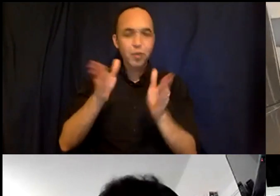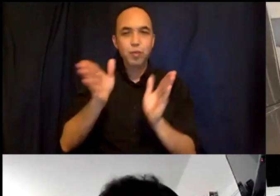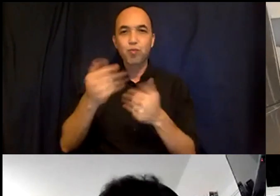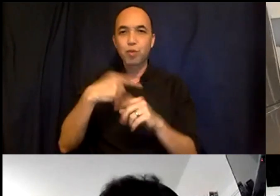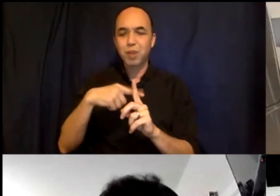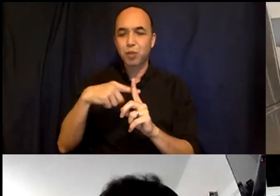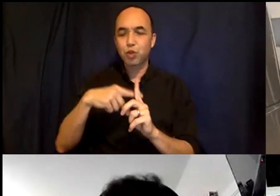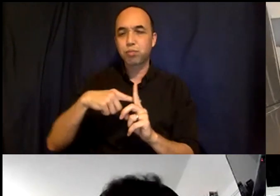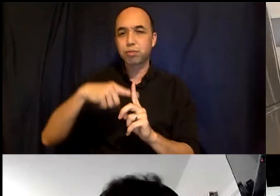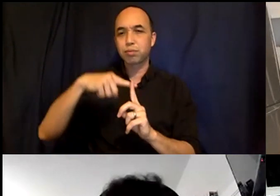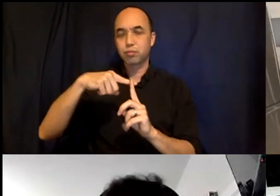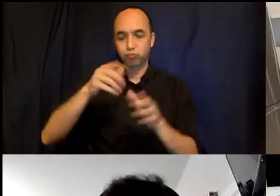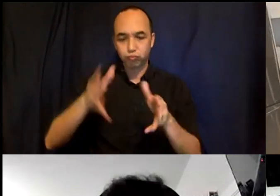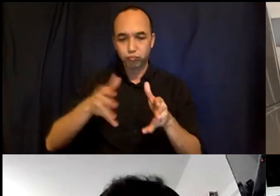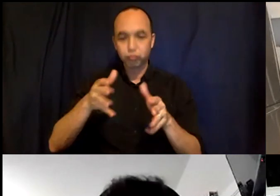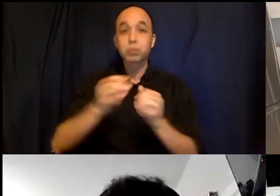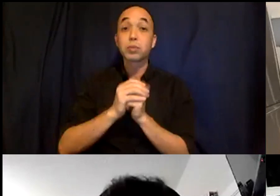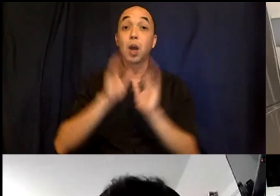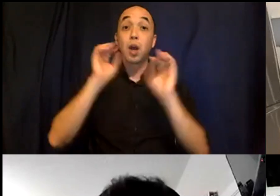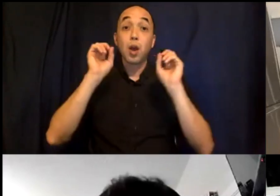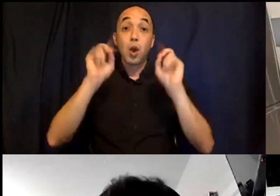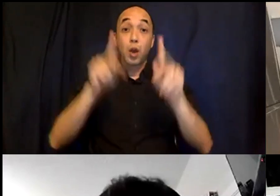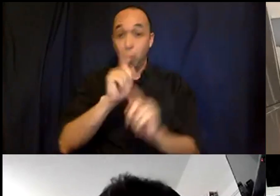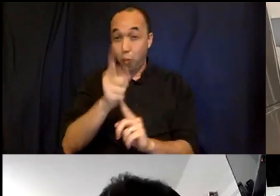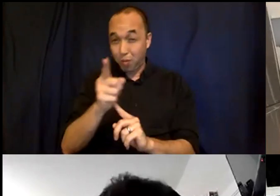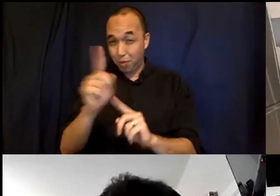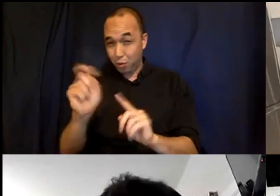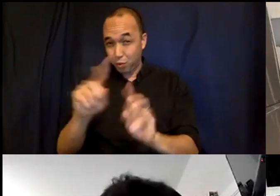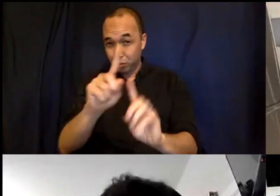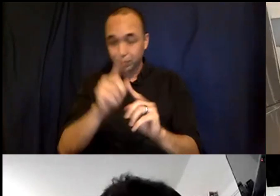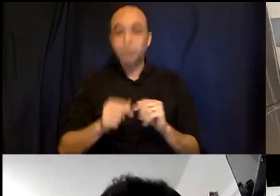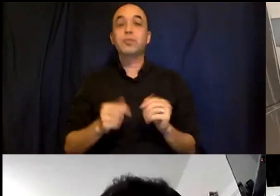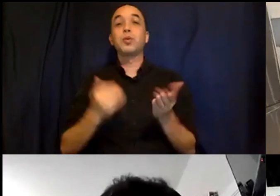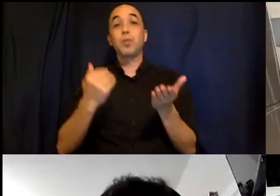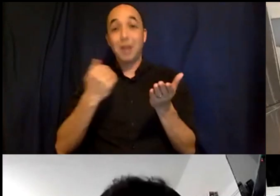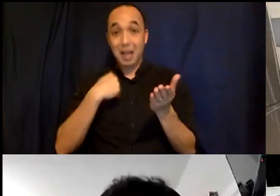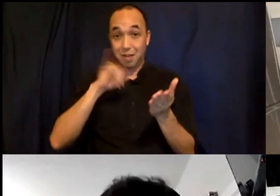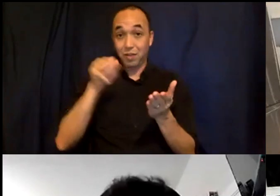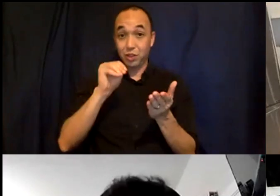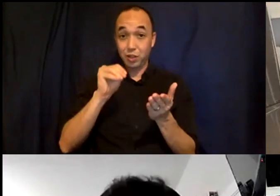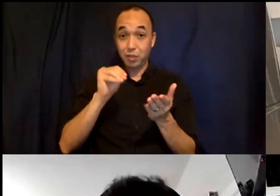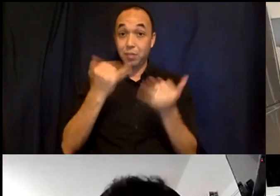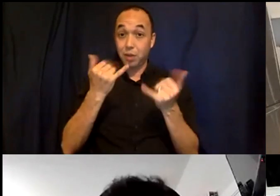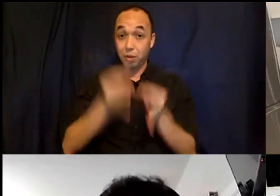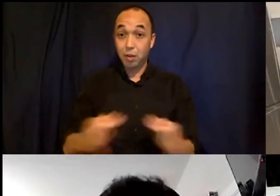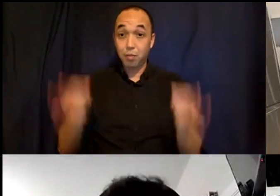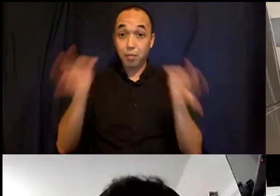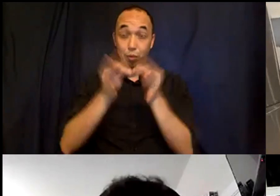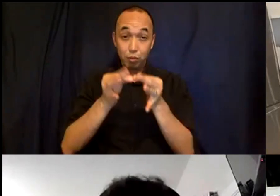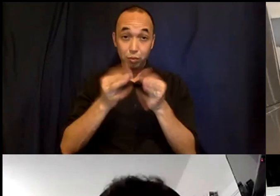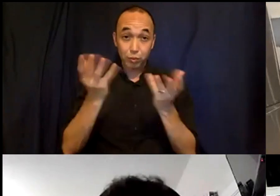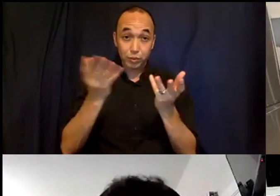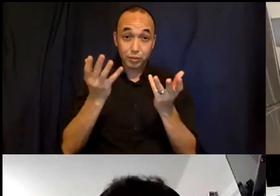Give me 1 second. Let me add this in right here. So we have our cornstarch jam, and this is where it gets important. We want it to be in the